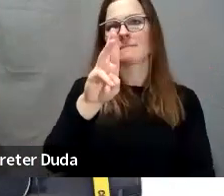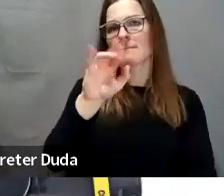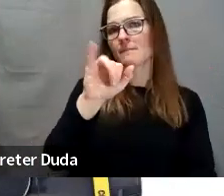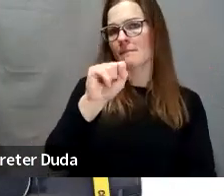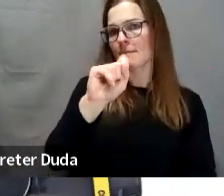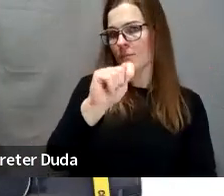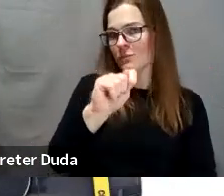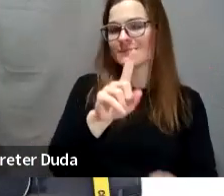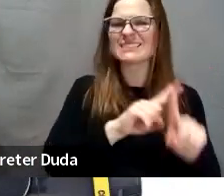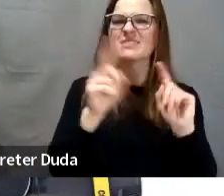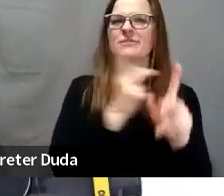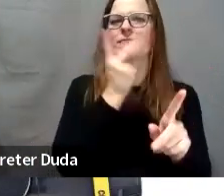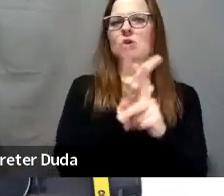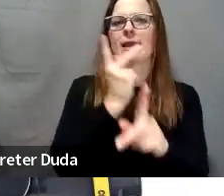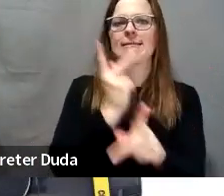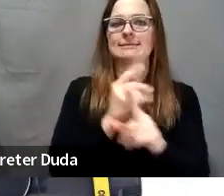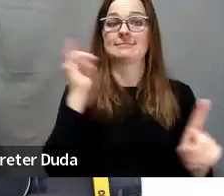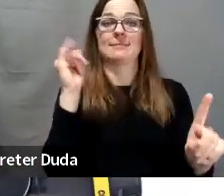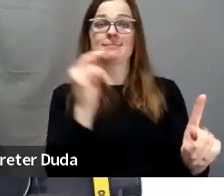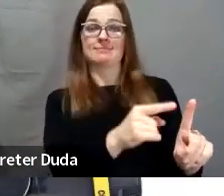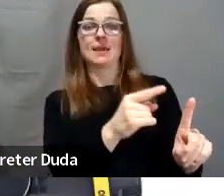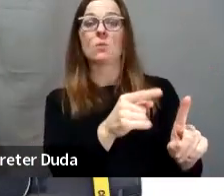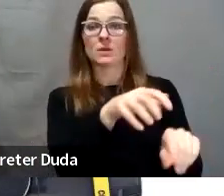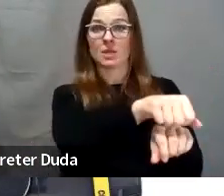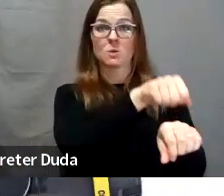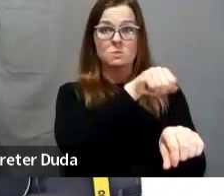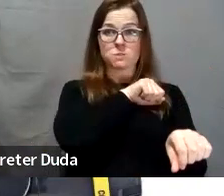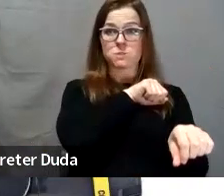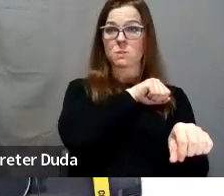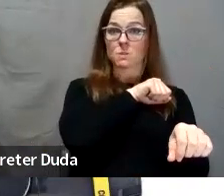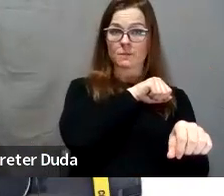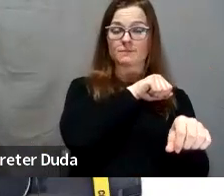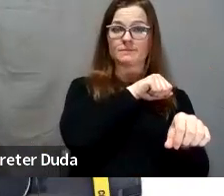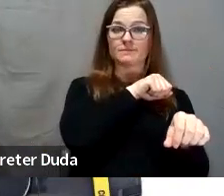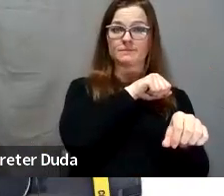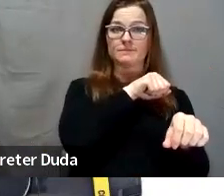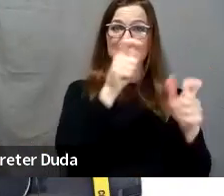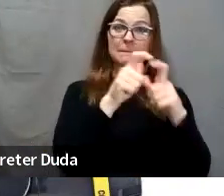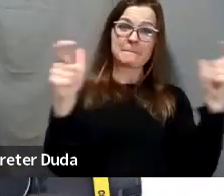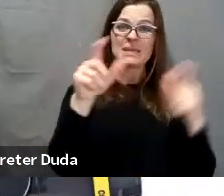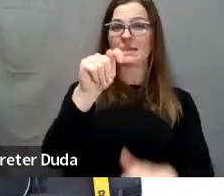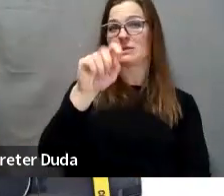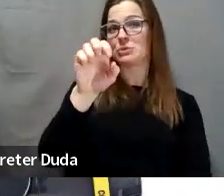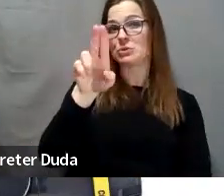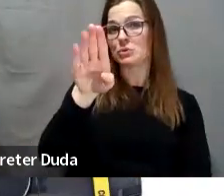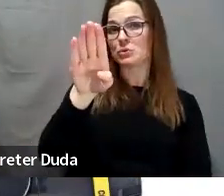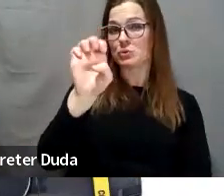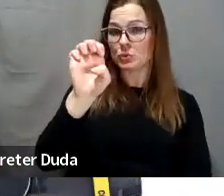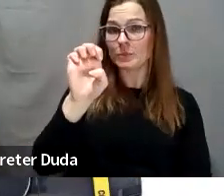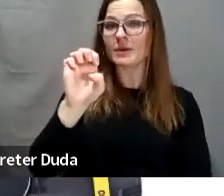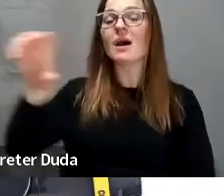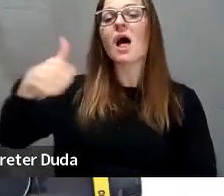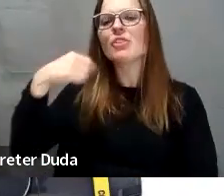there's different varieties of this. There's this type of one that we have on here that is just like a long tube. We also have one that looks like your